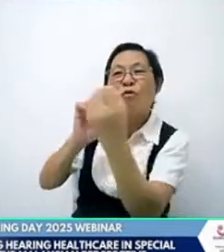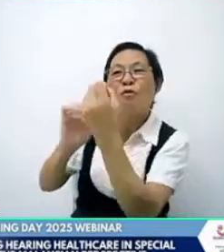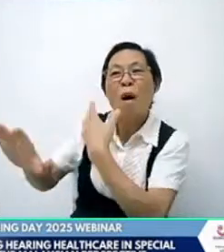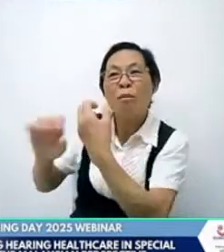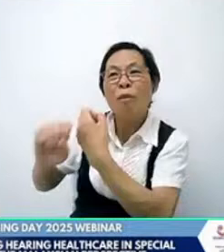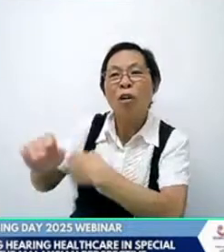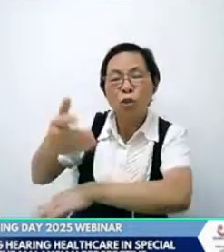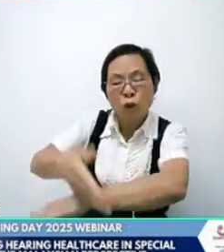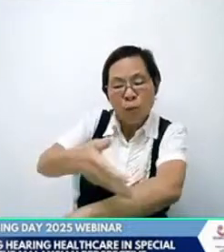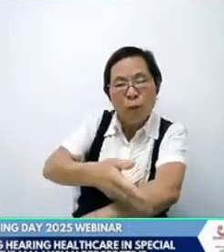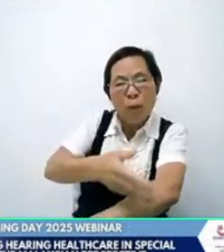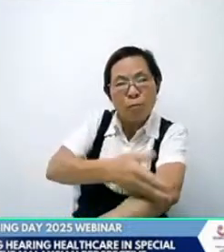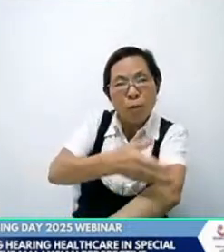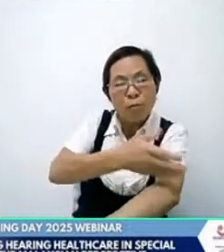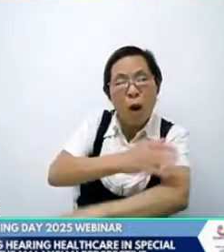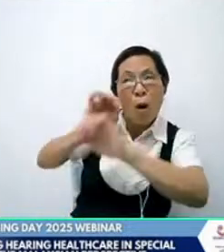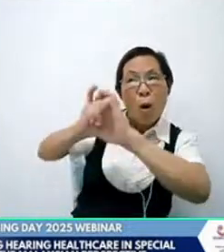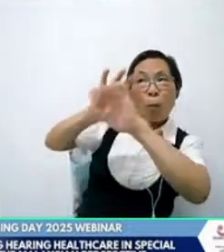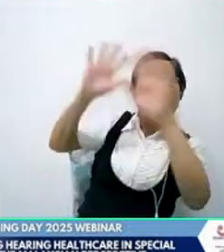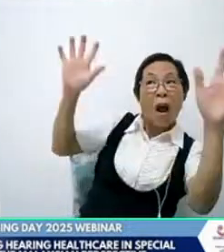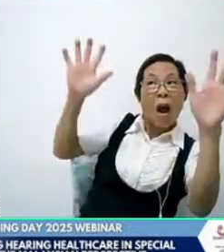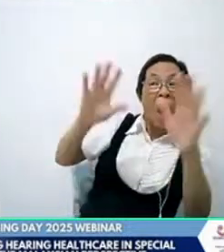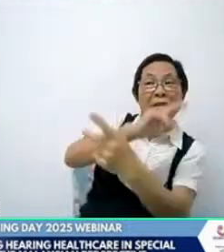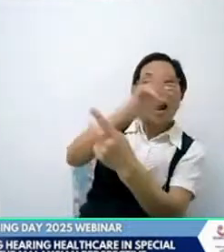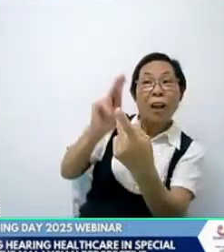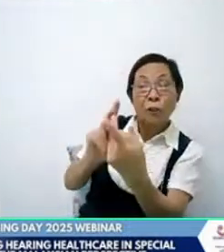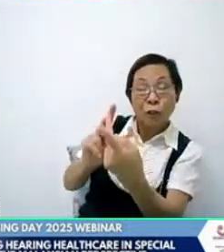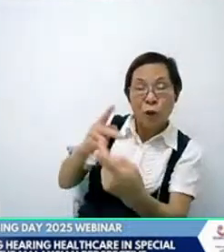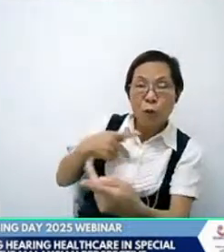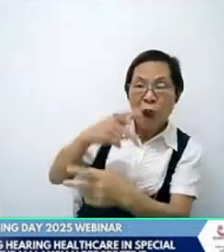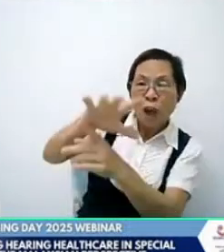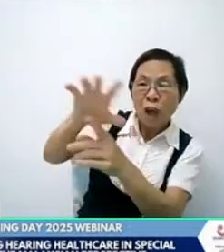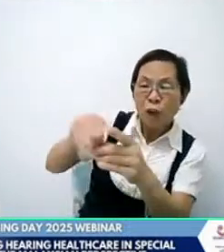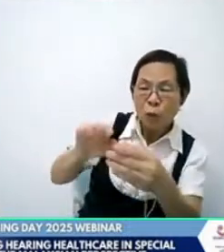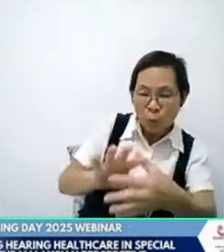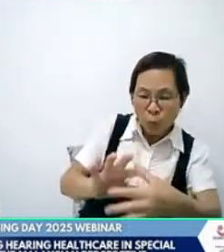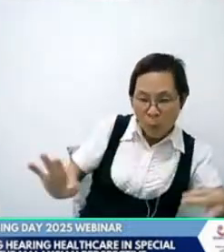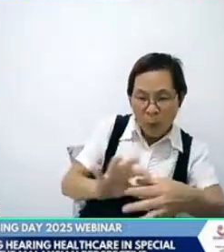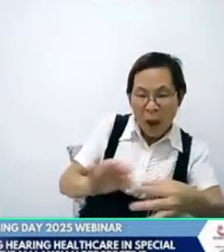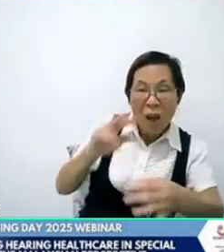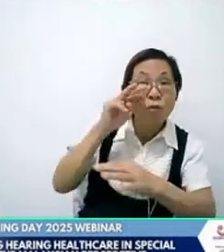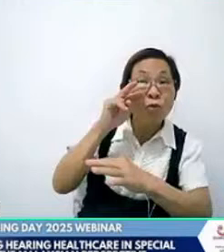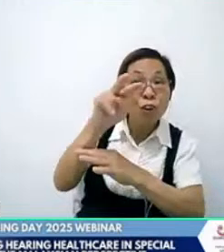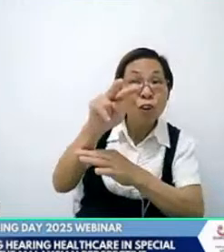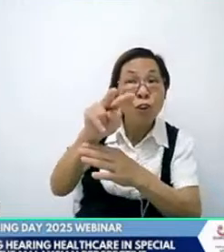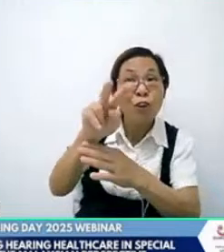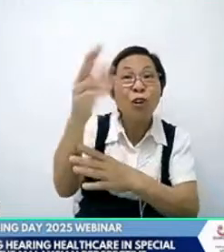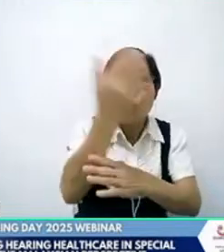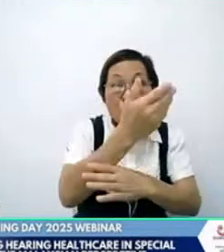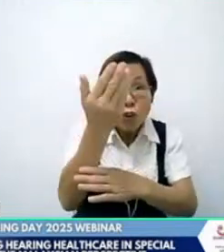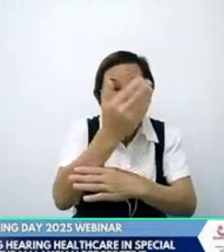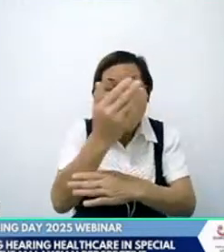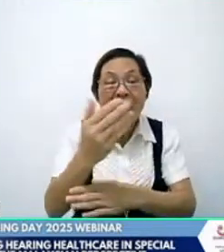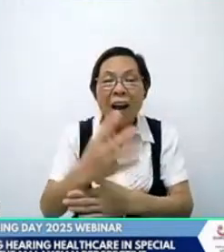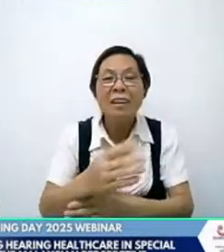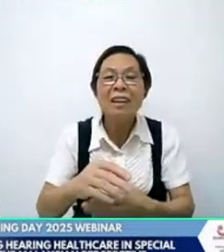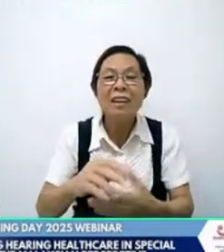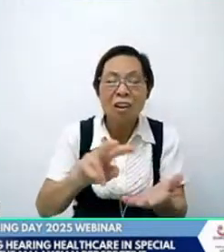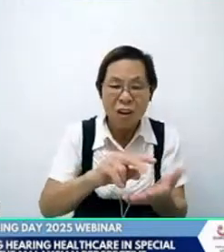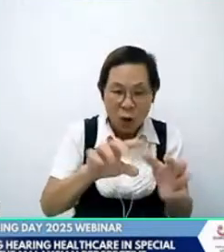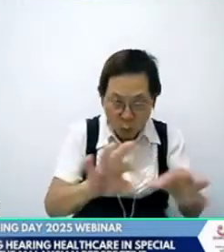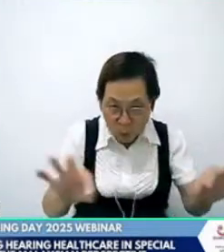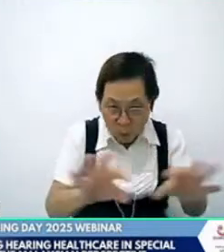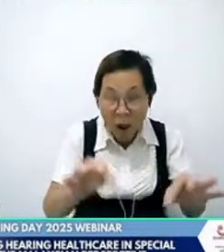and accuracy. We also included captions and visual highlights were added to reinforce